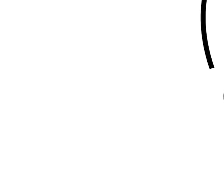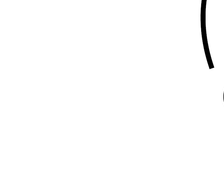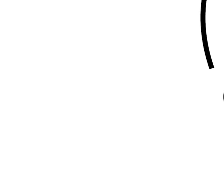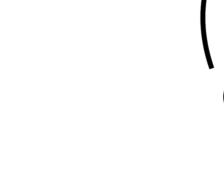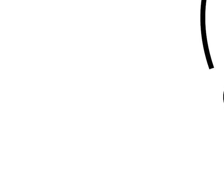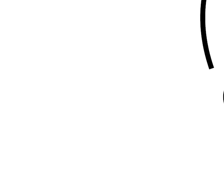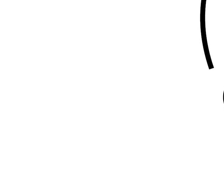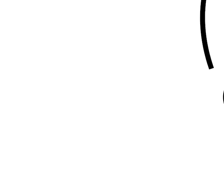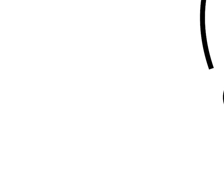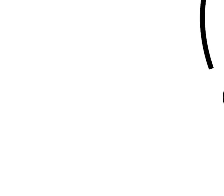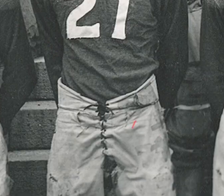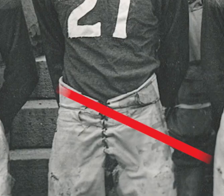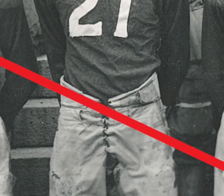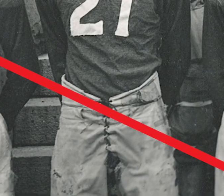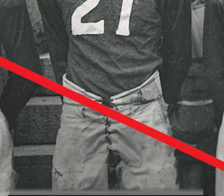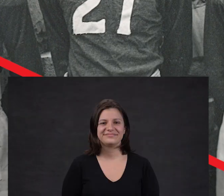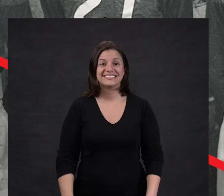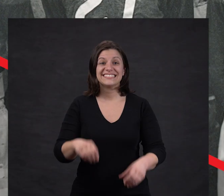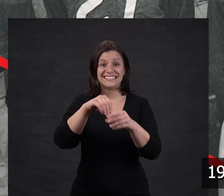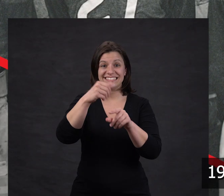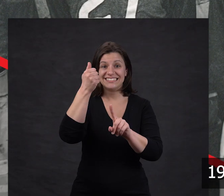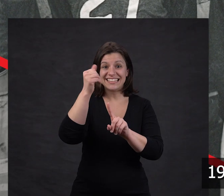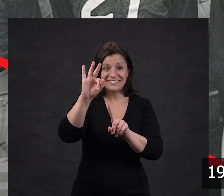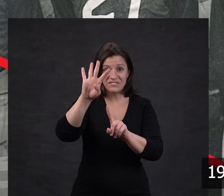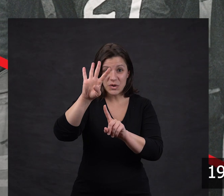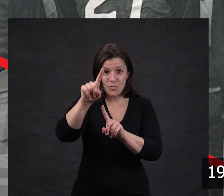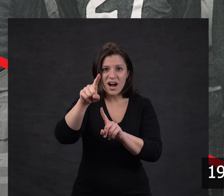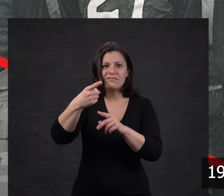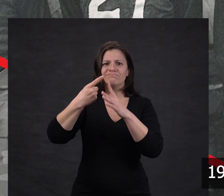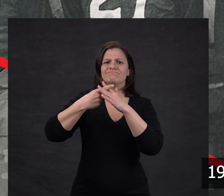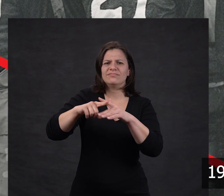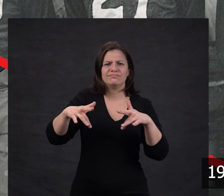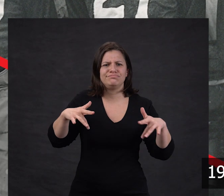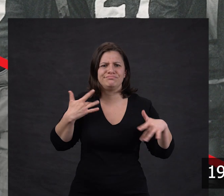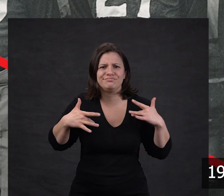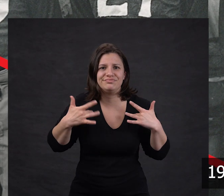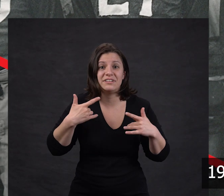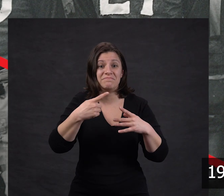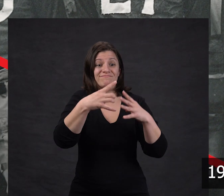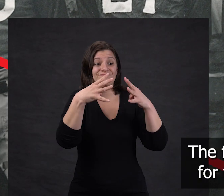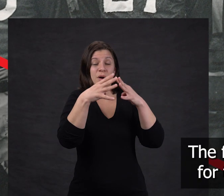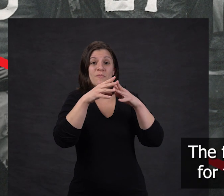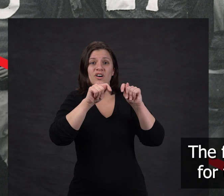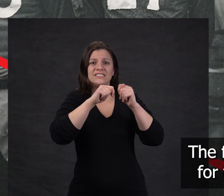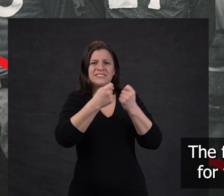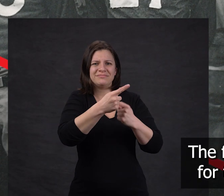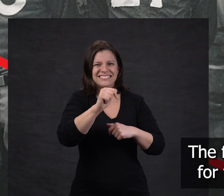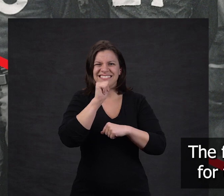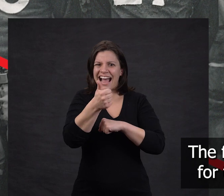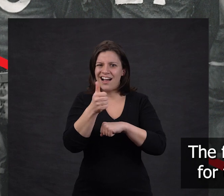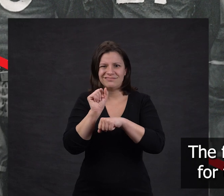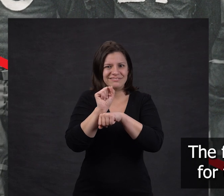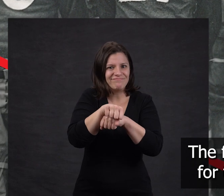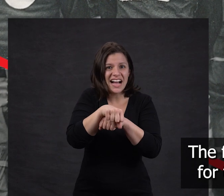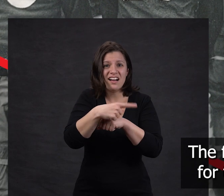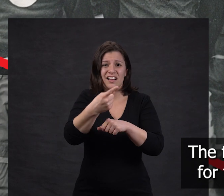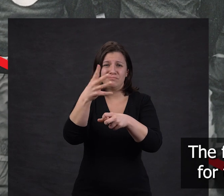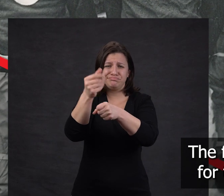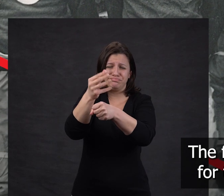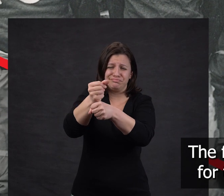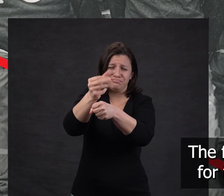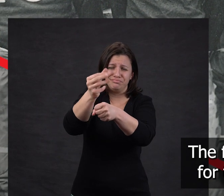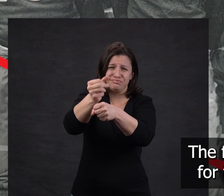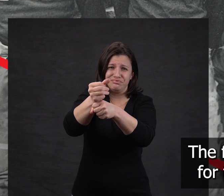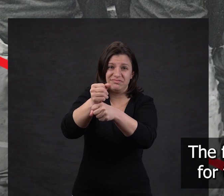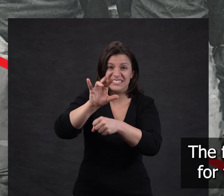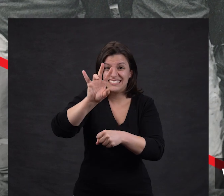the video. Photo of the 1941 football team. 1941 began with excitement. The football team was undefeated for the first time